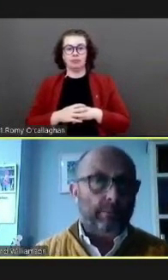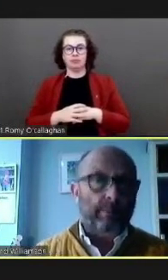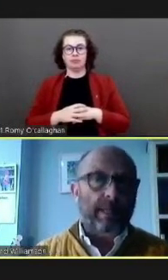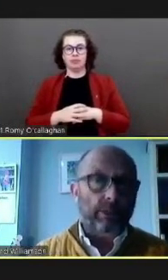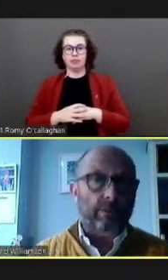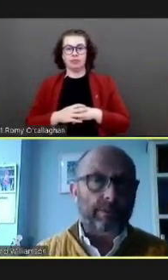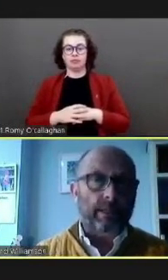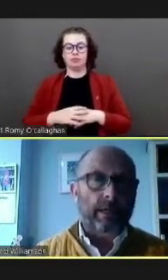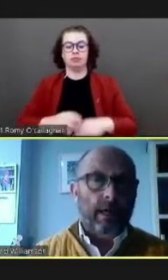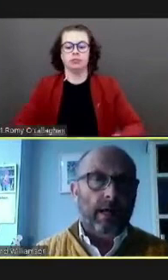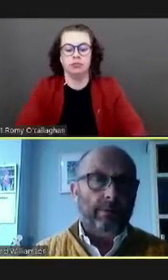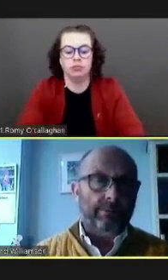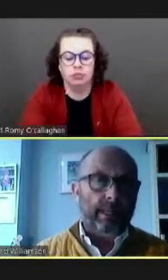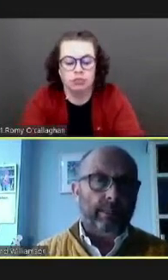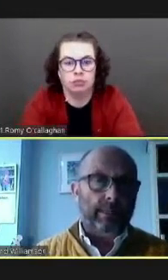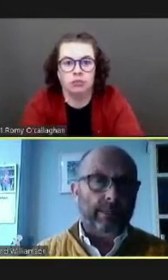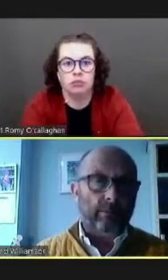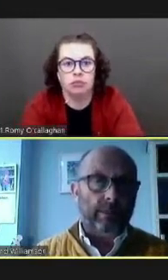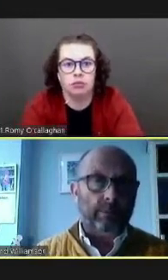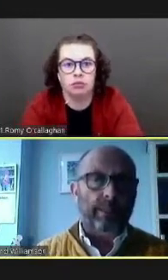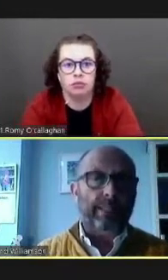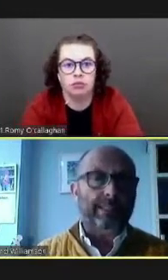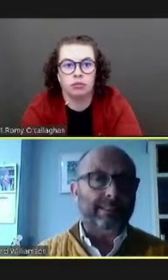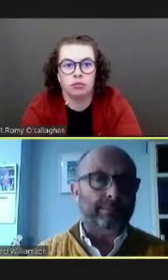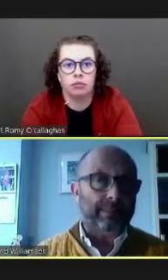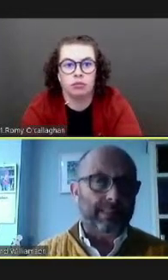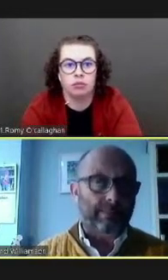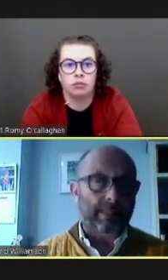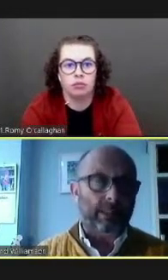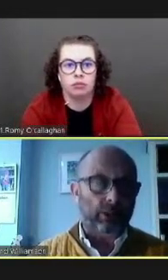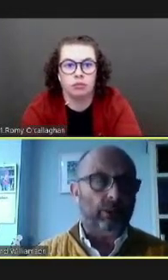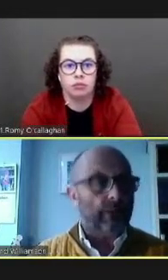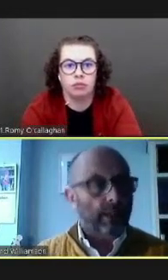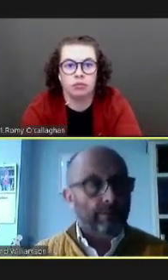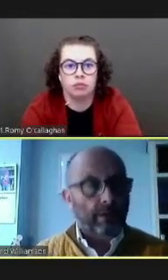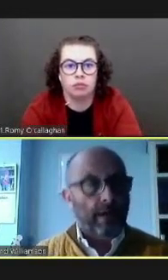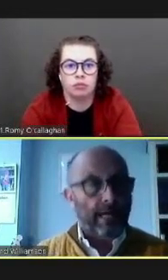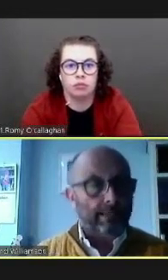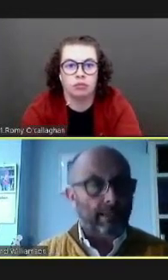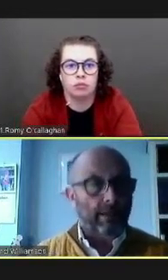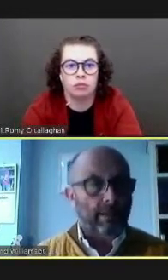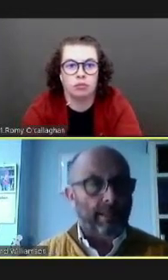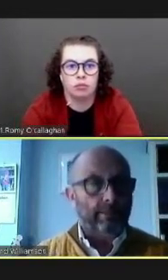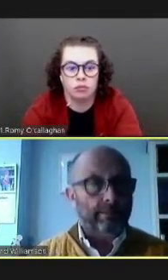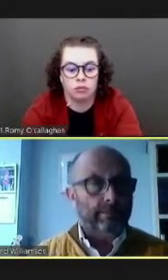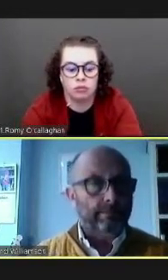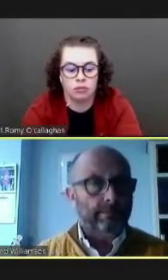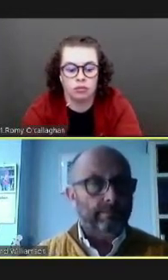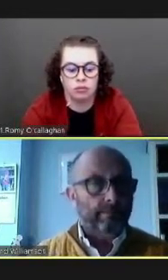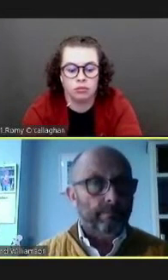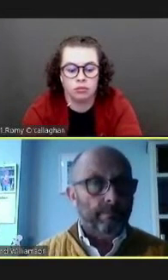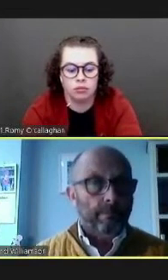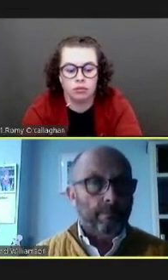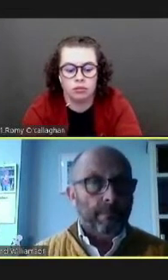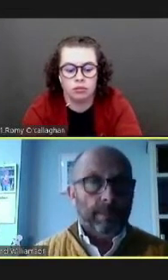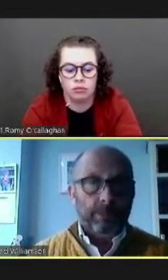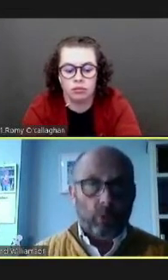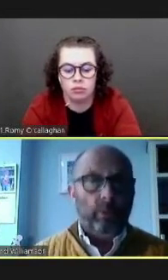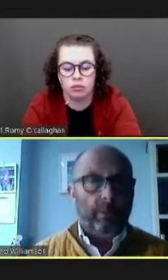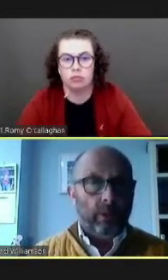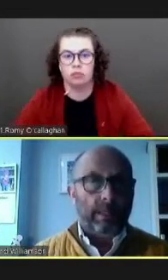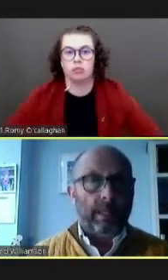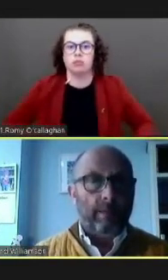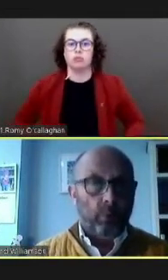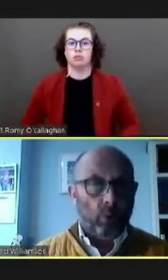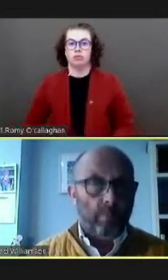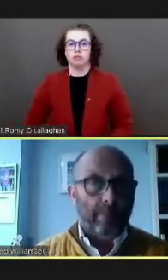So as a probation officer, I was finding myself responding to specific issues that I had to learn about. So